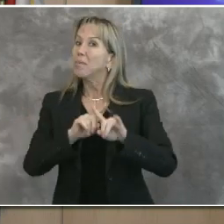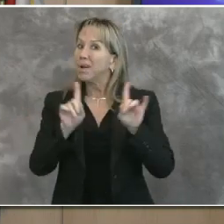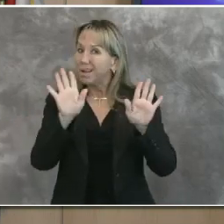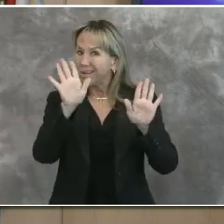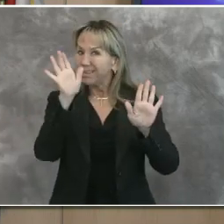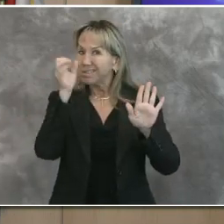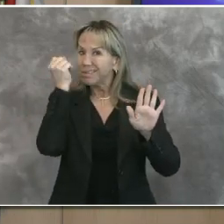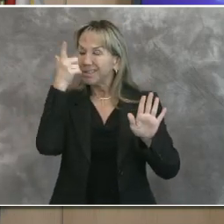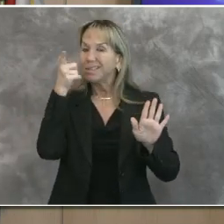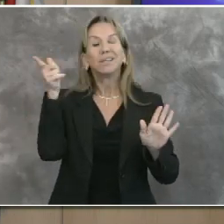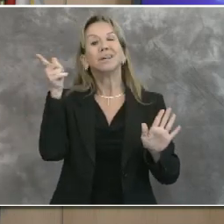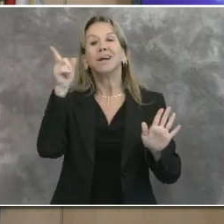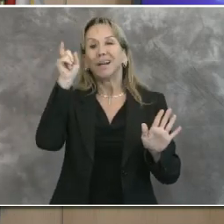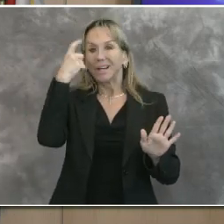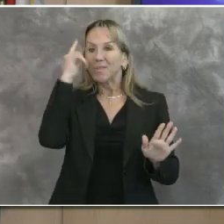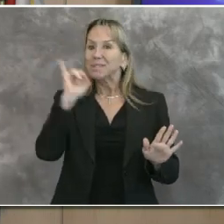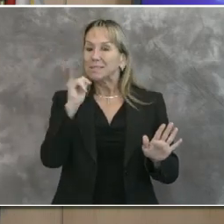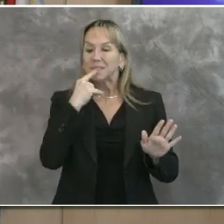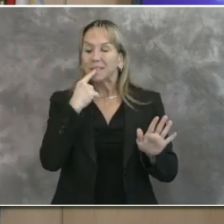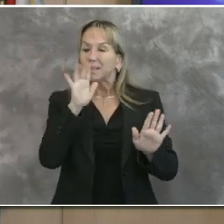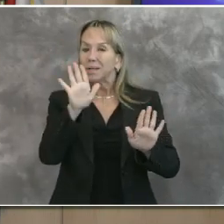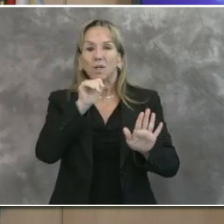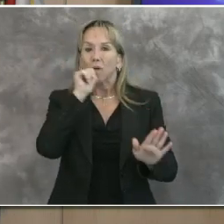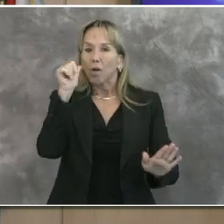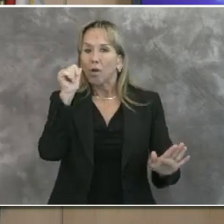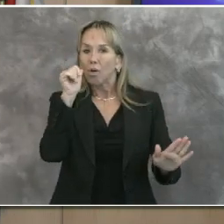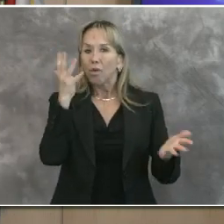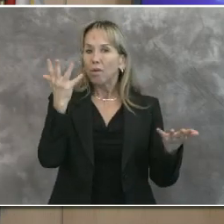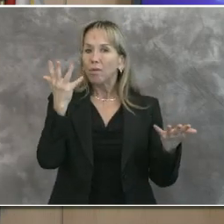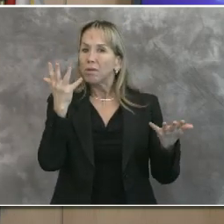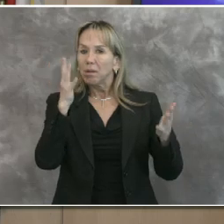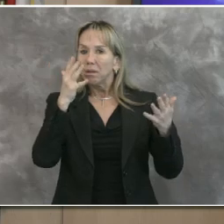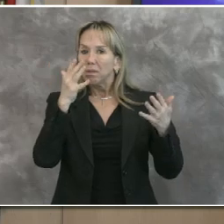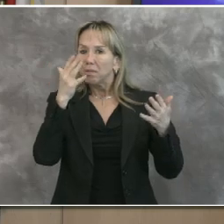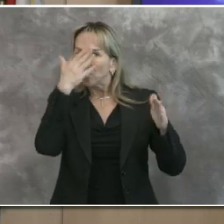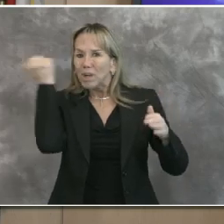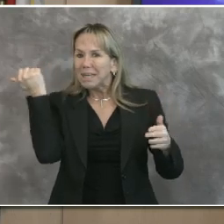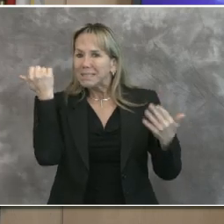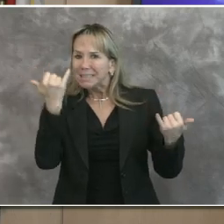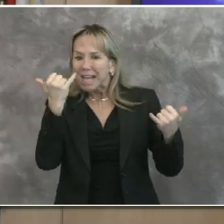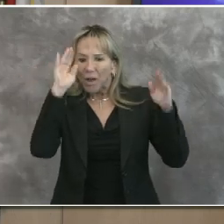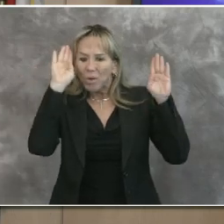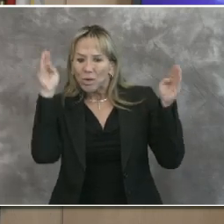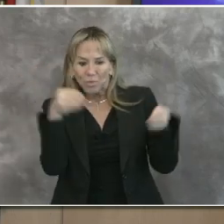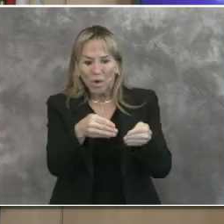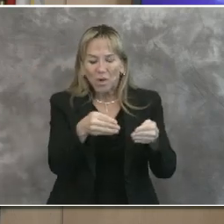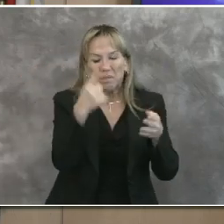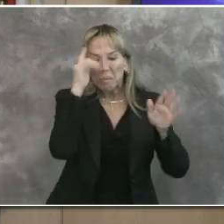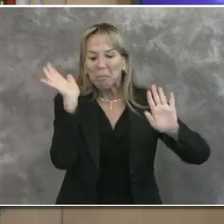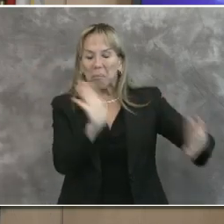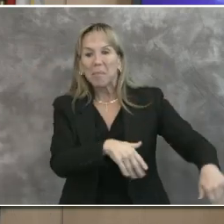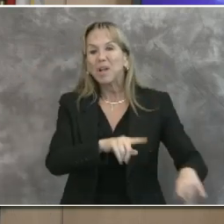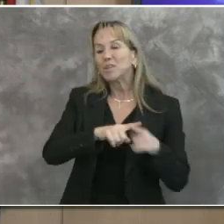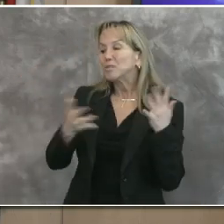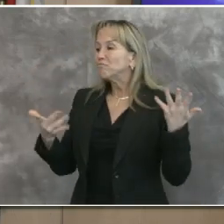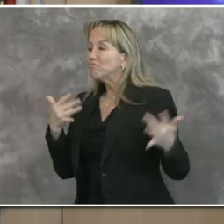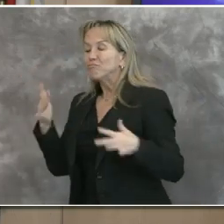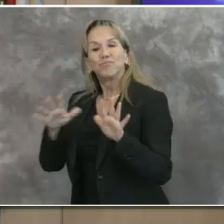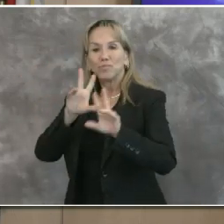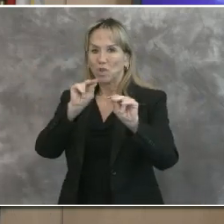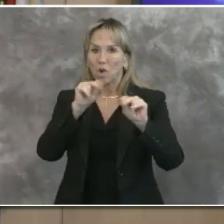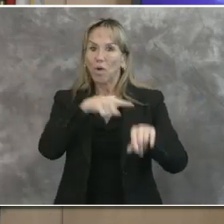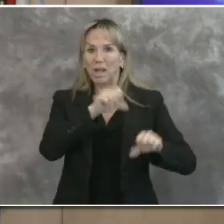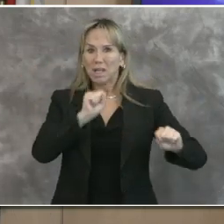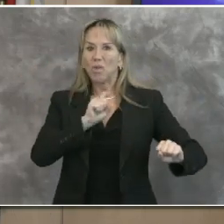we can't lose our focus now, that losing our focus now and losing the progress we've made now would imperil our ability to move